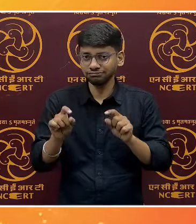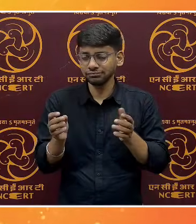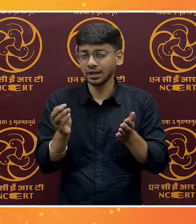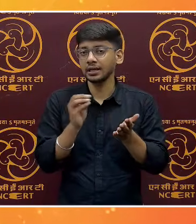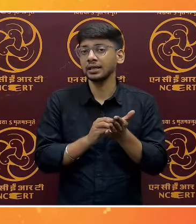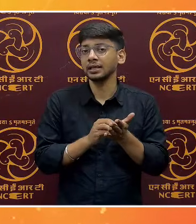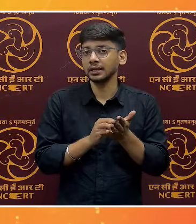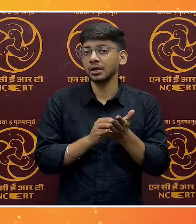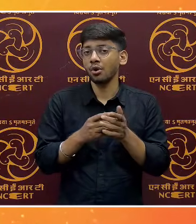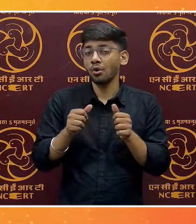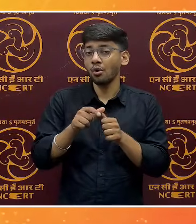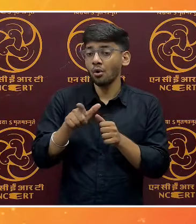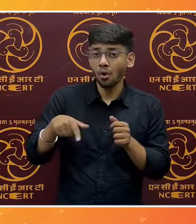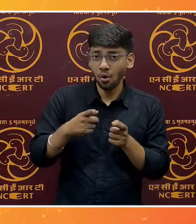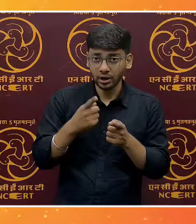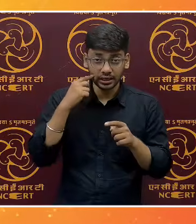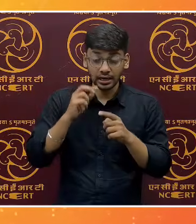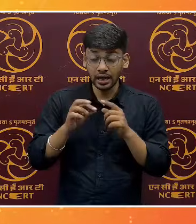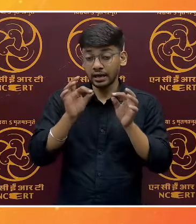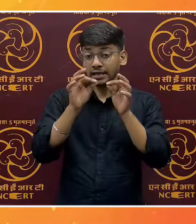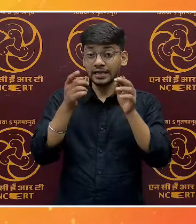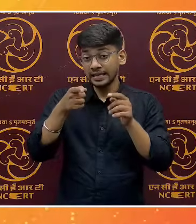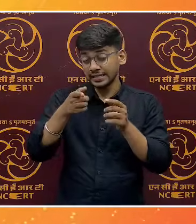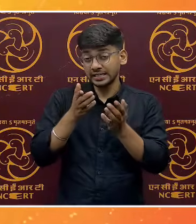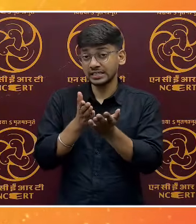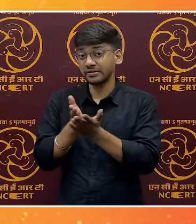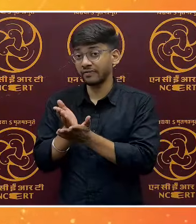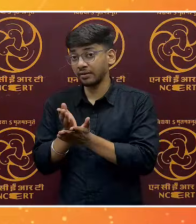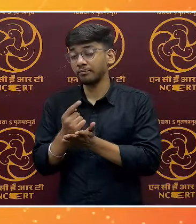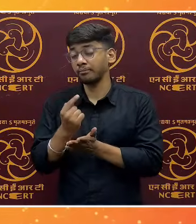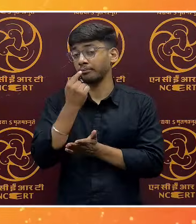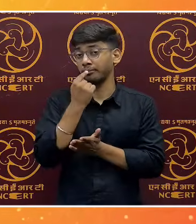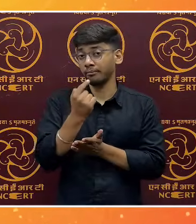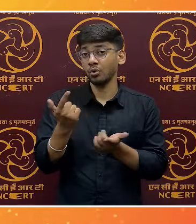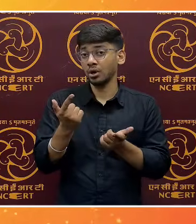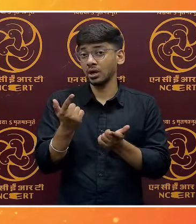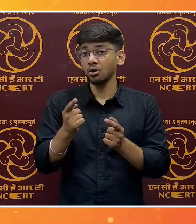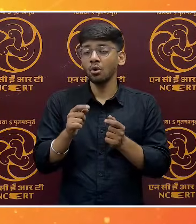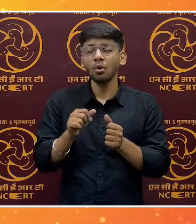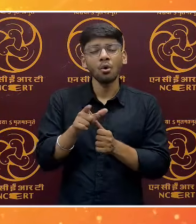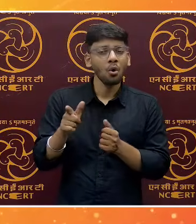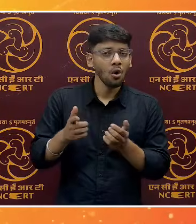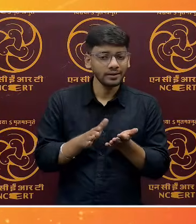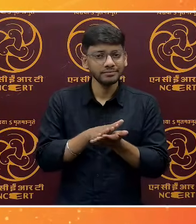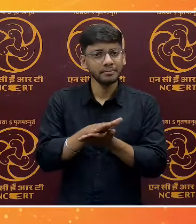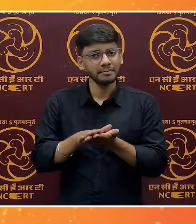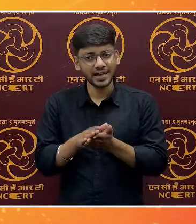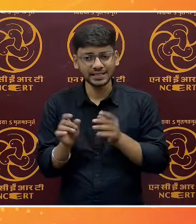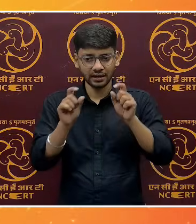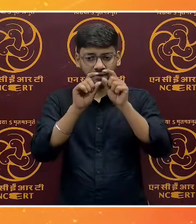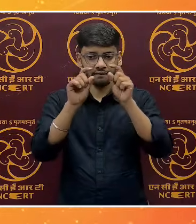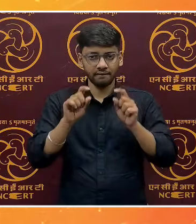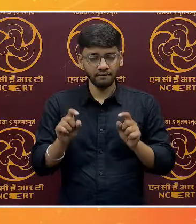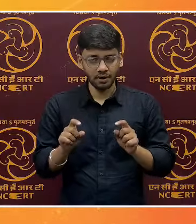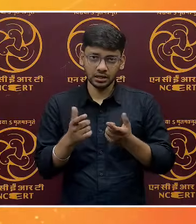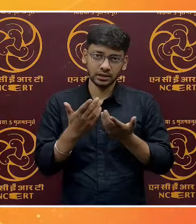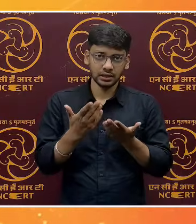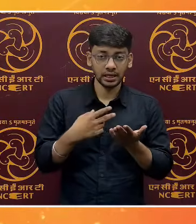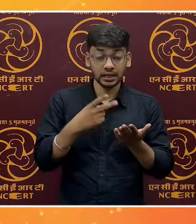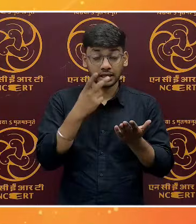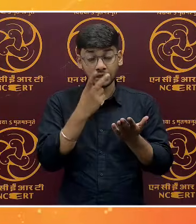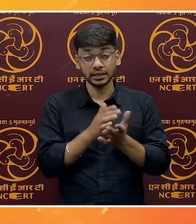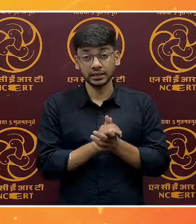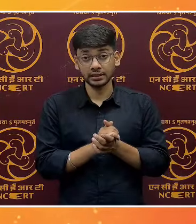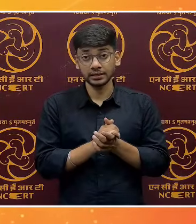all the boundaries. So this way we can see that all the basic theory is given here. Here you can see what is